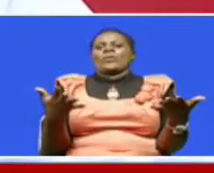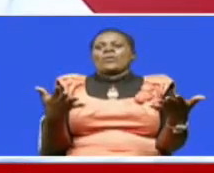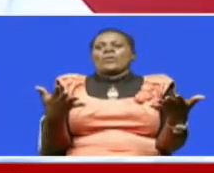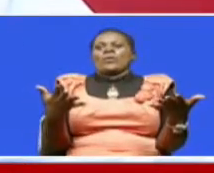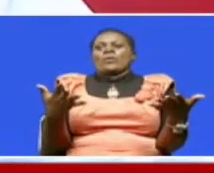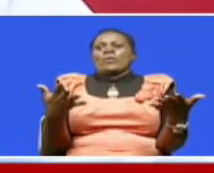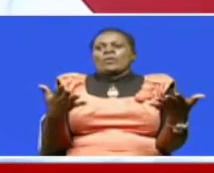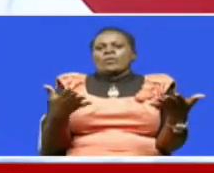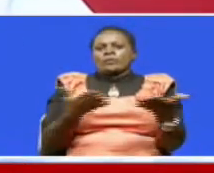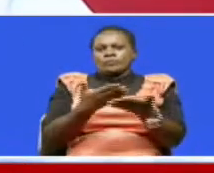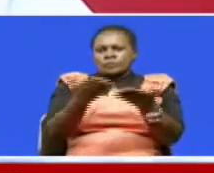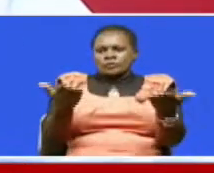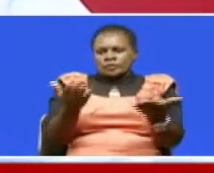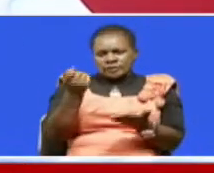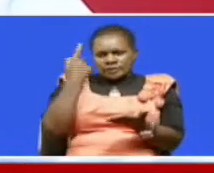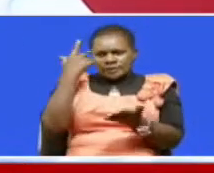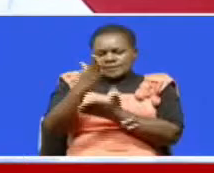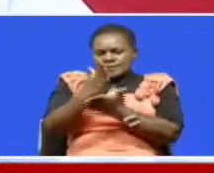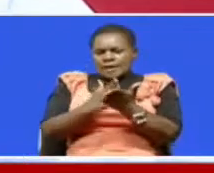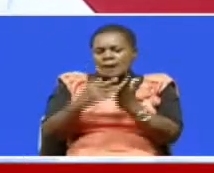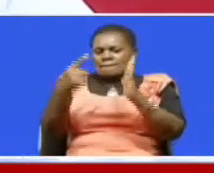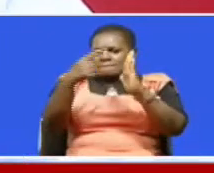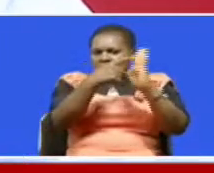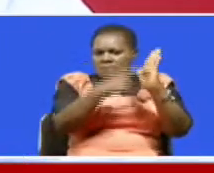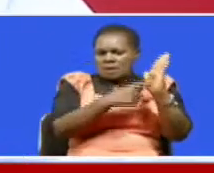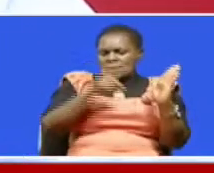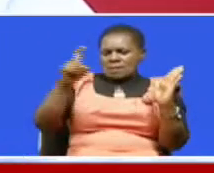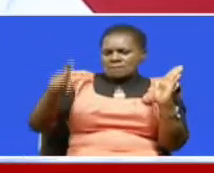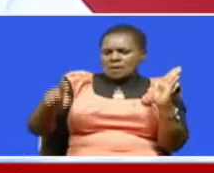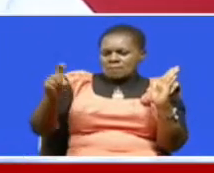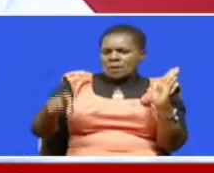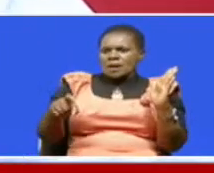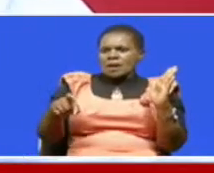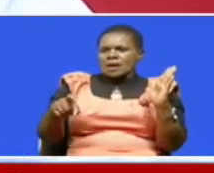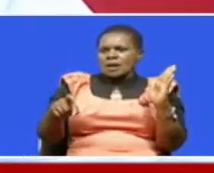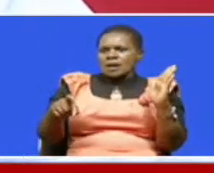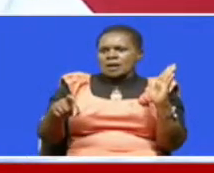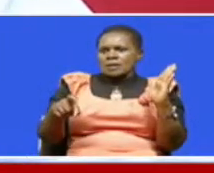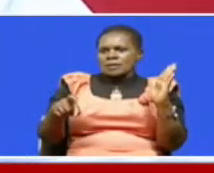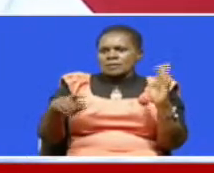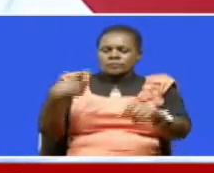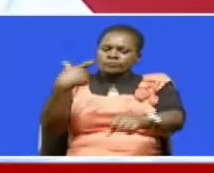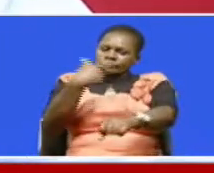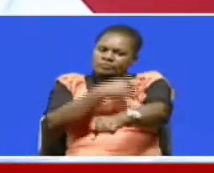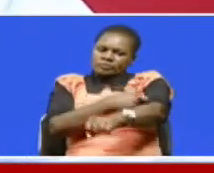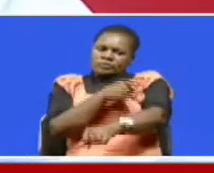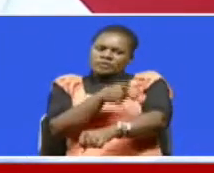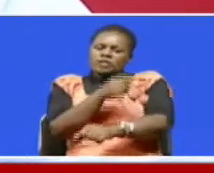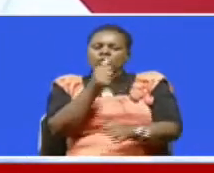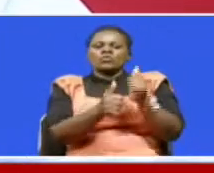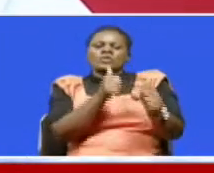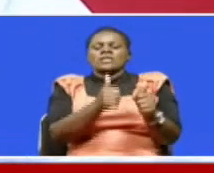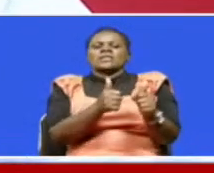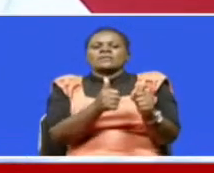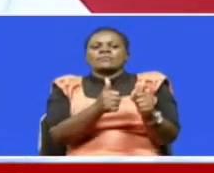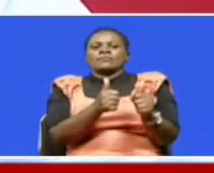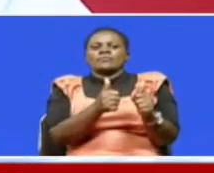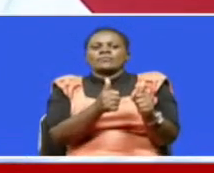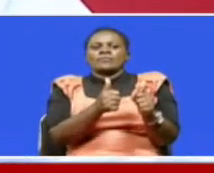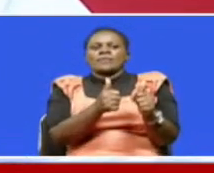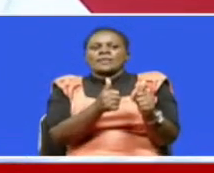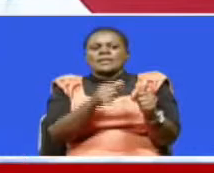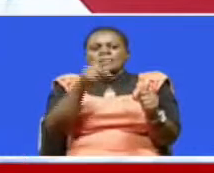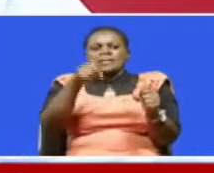For our viewers to understand some of these requirements, number one, they look at the vaccine itself. What is